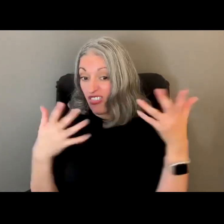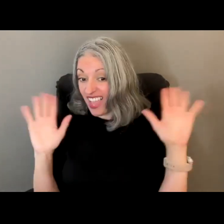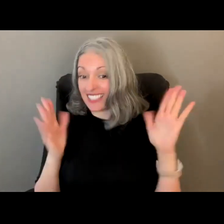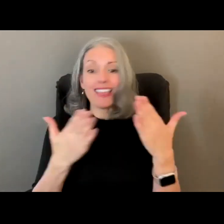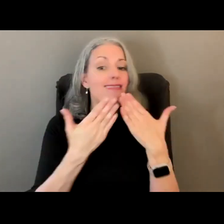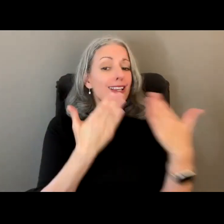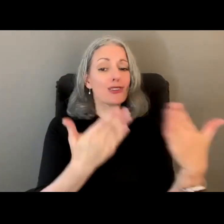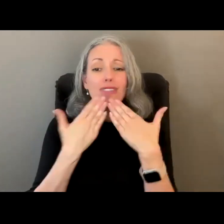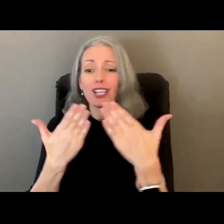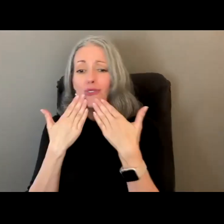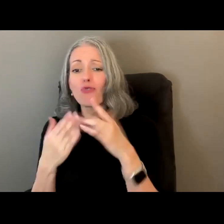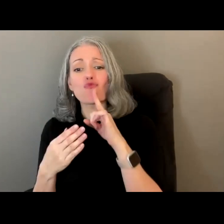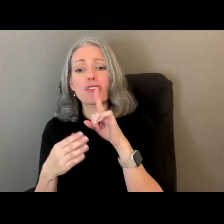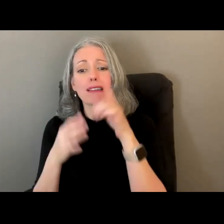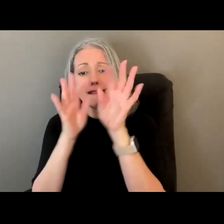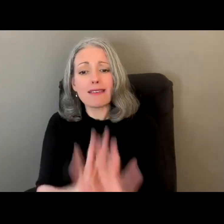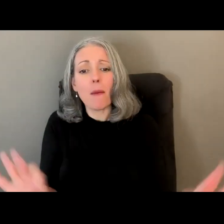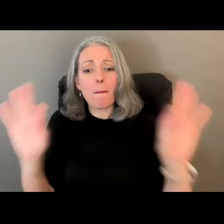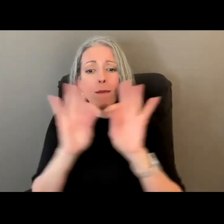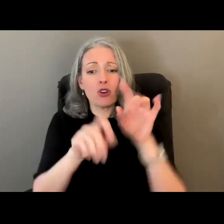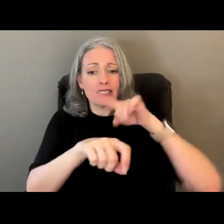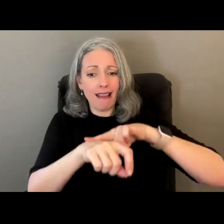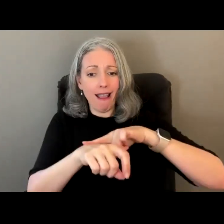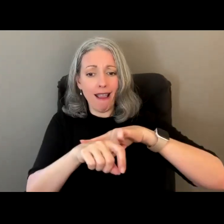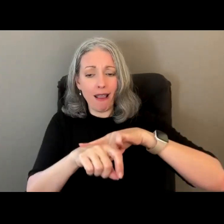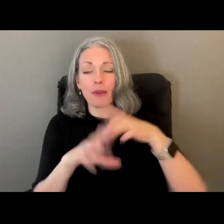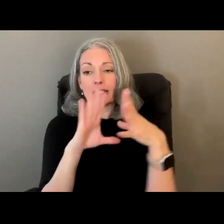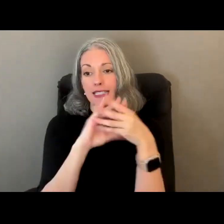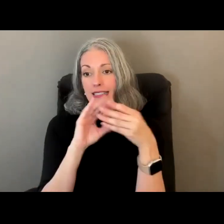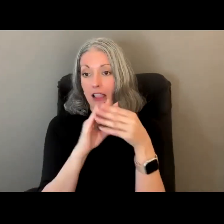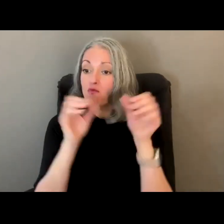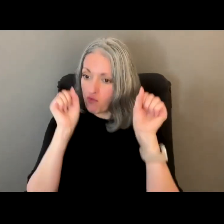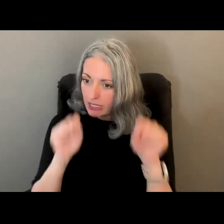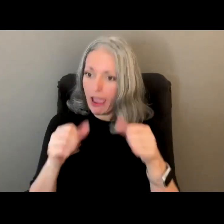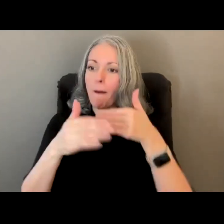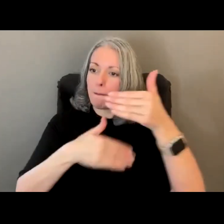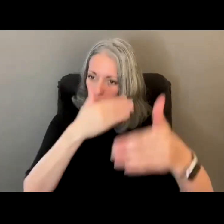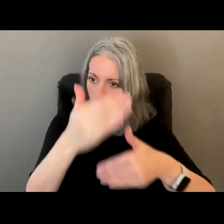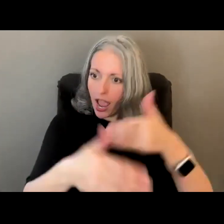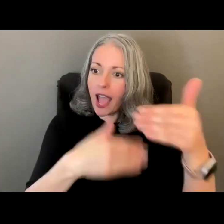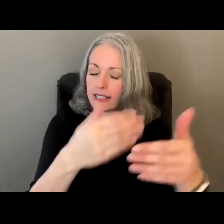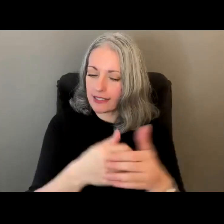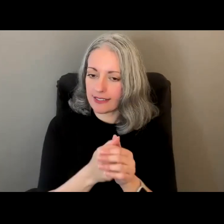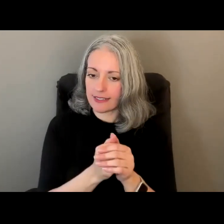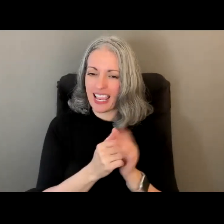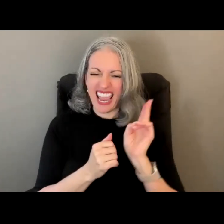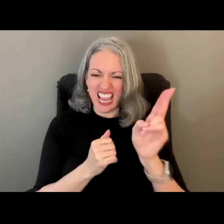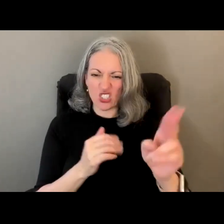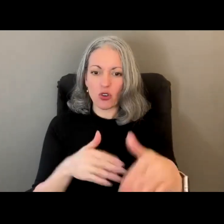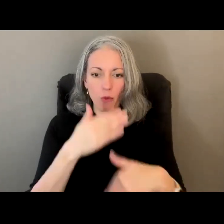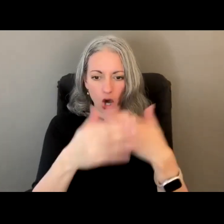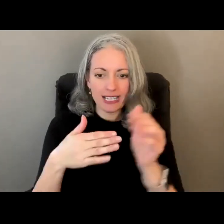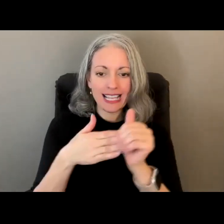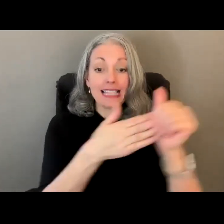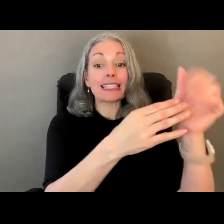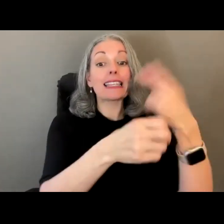thank you. It's really a critical, pivotal time to say, we can make progress, historic progress. We can lead the nation when we work